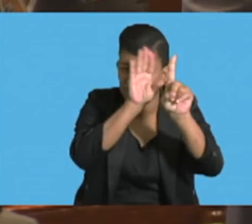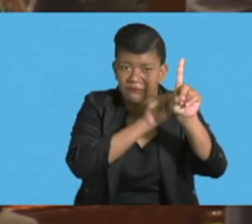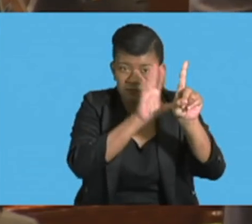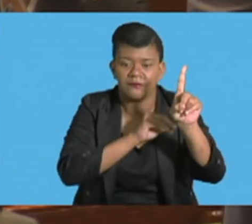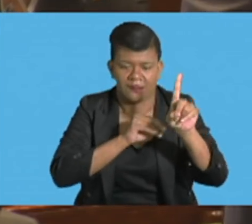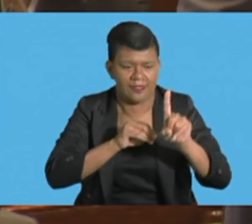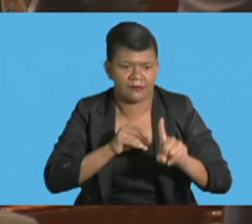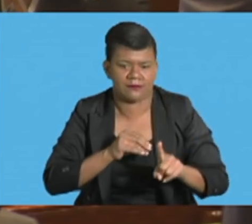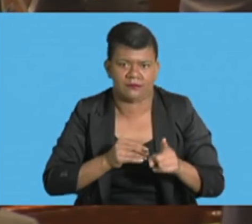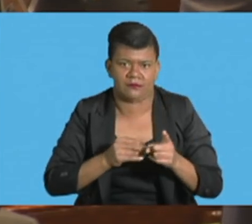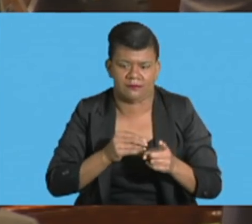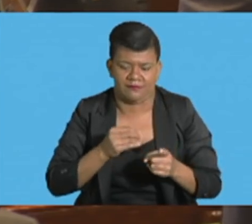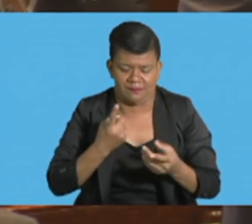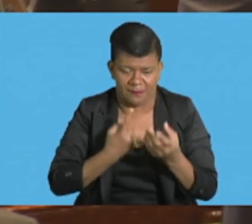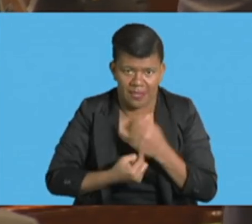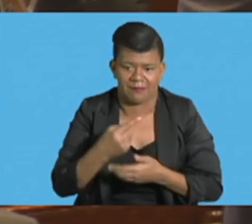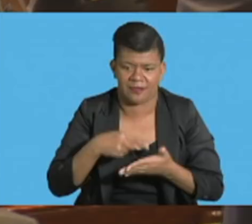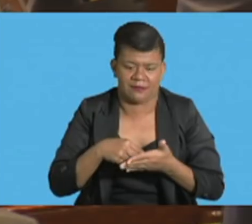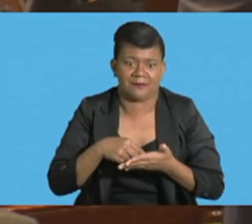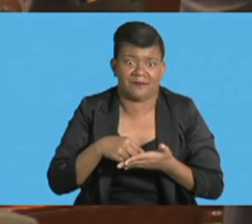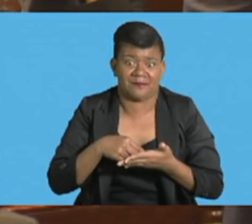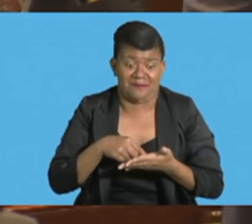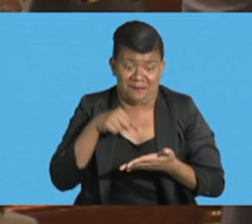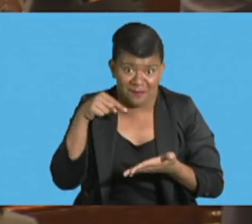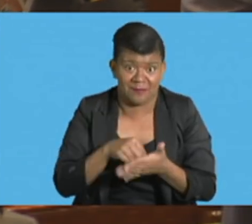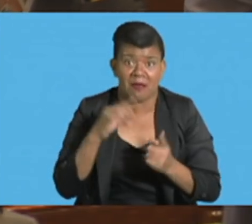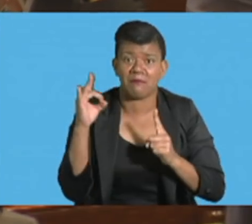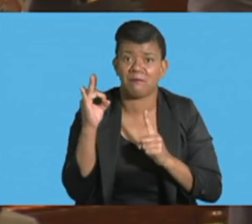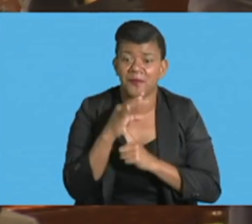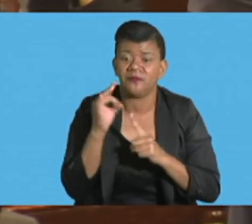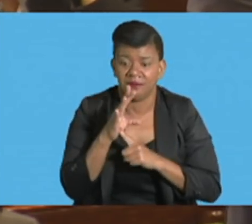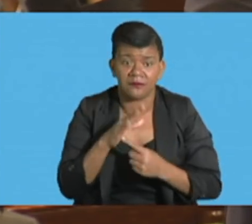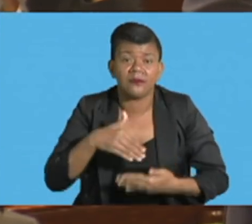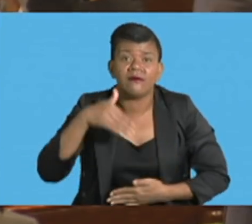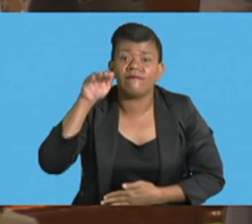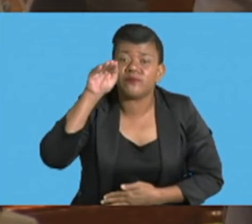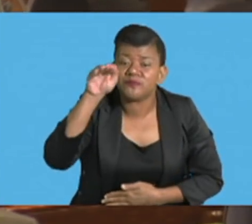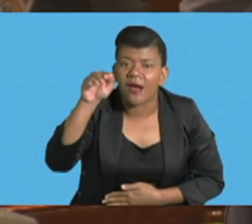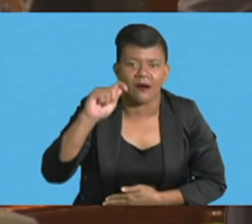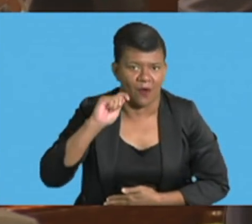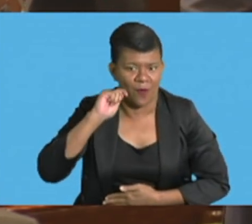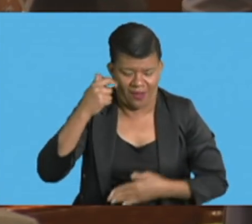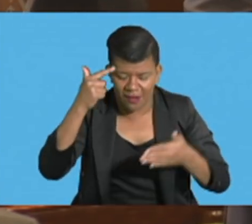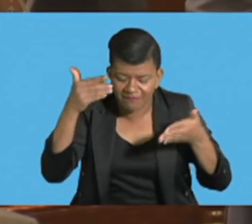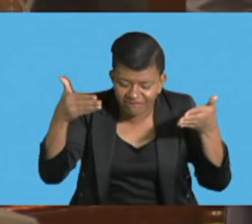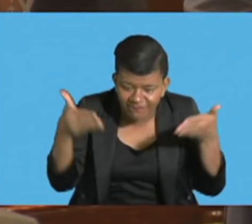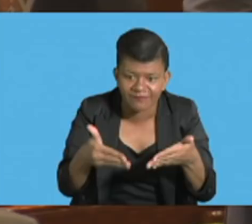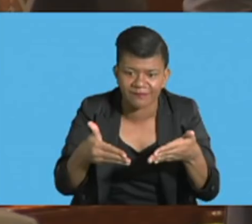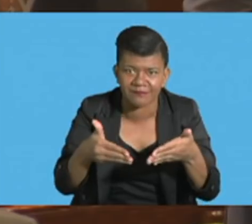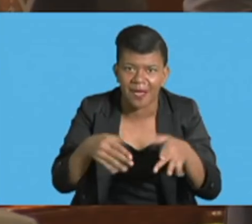government, and their future is what we fight for with every single budgetary allocation under every single ministry.